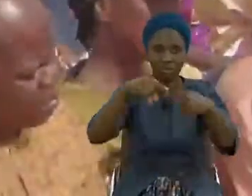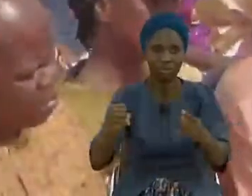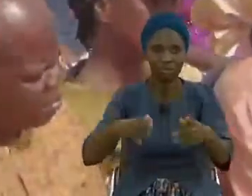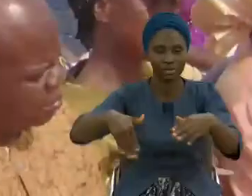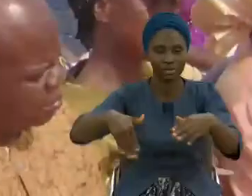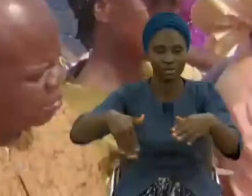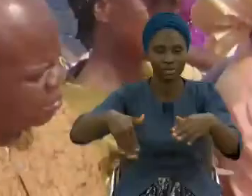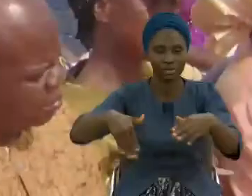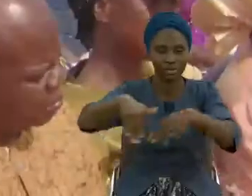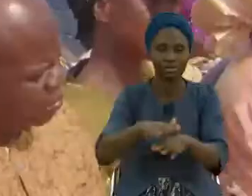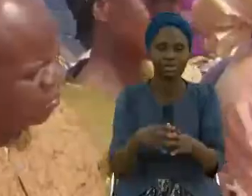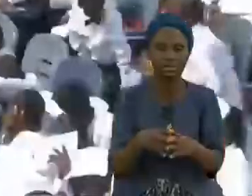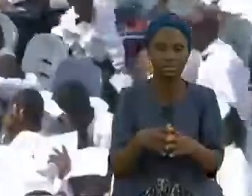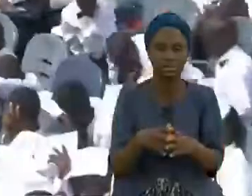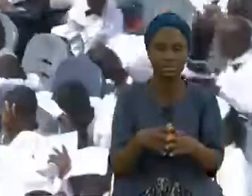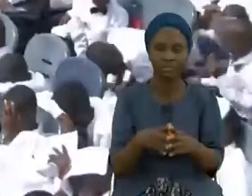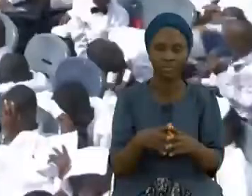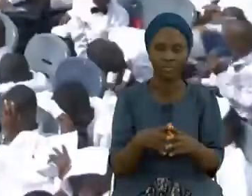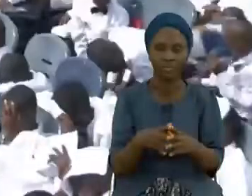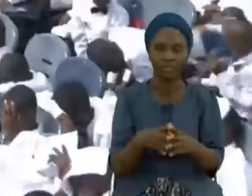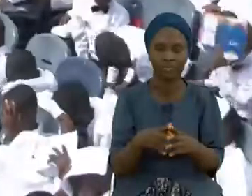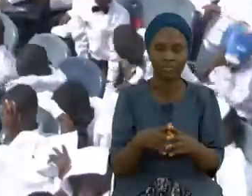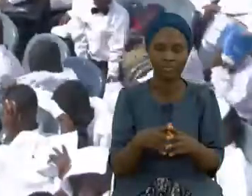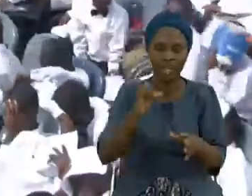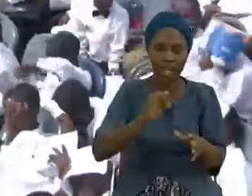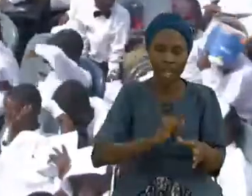i am going over